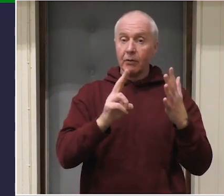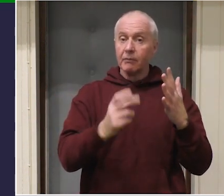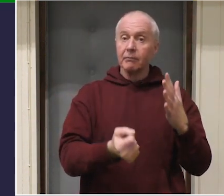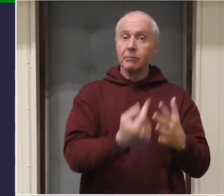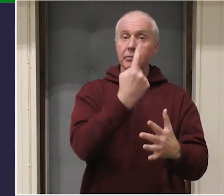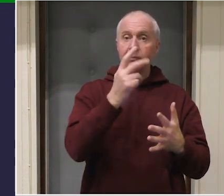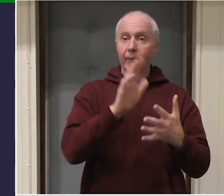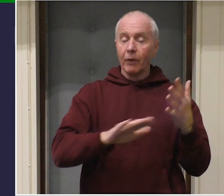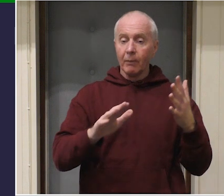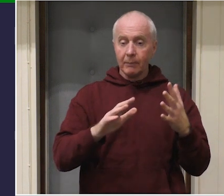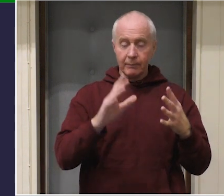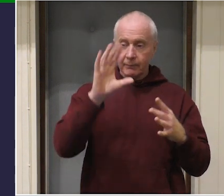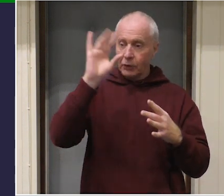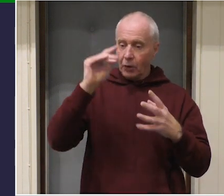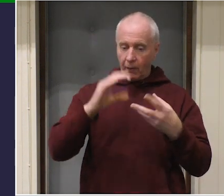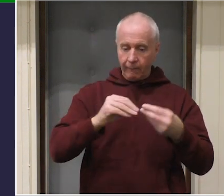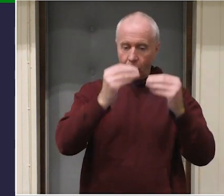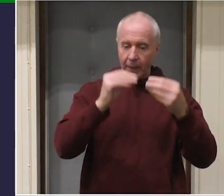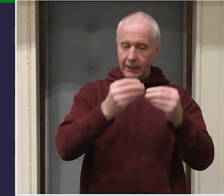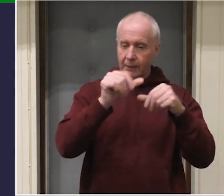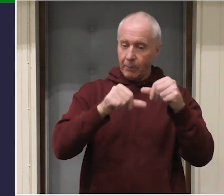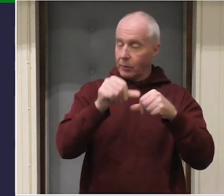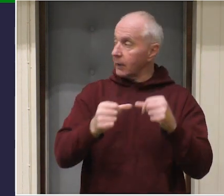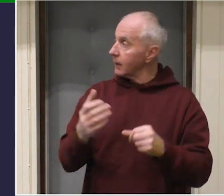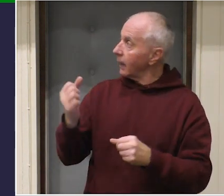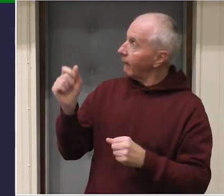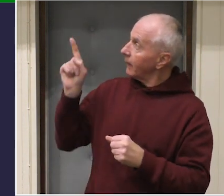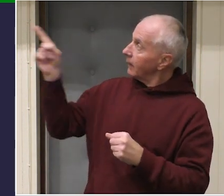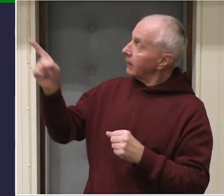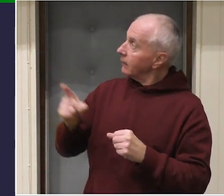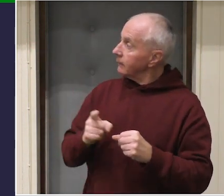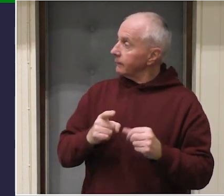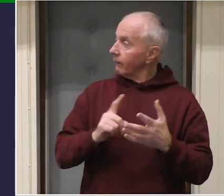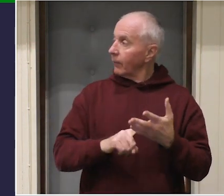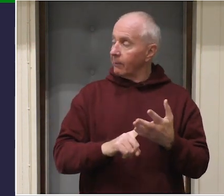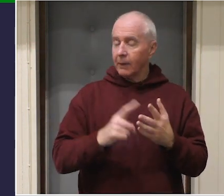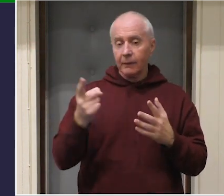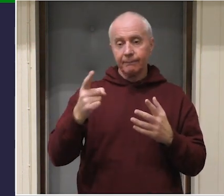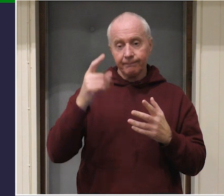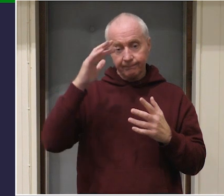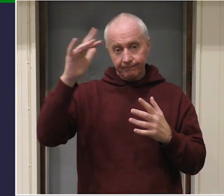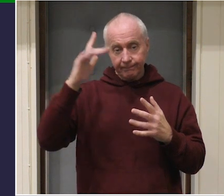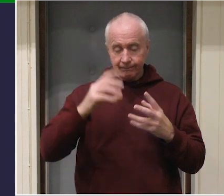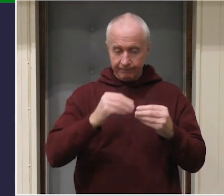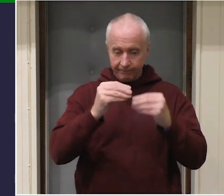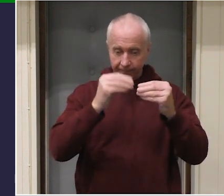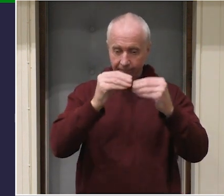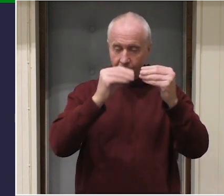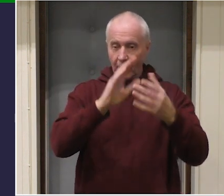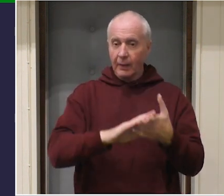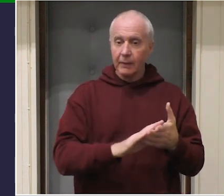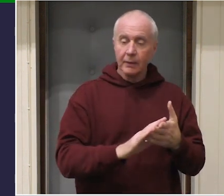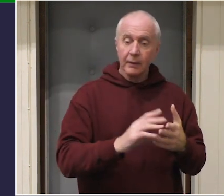star formation process. To illustrate that, I've put a little movie here from a theoretical simulation done by Matthew Bate, now Professor